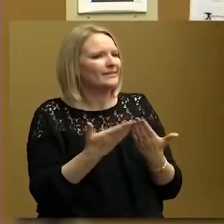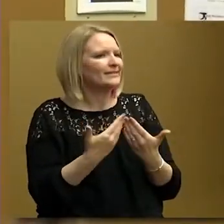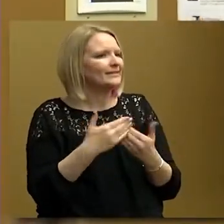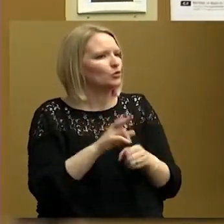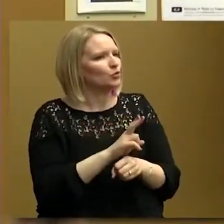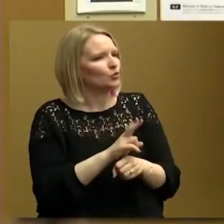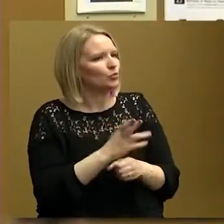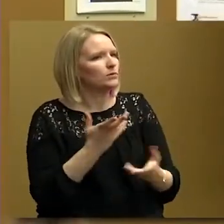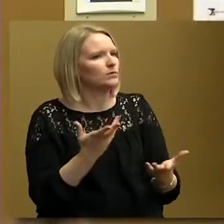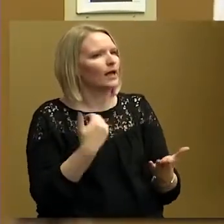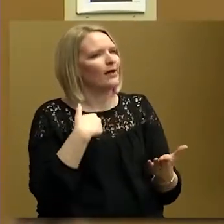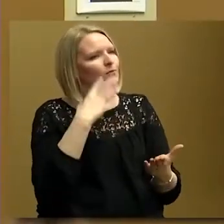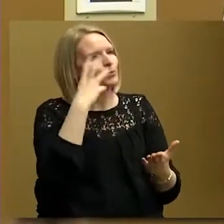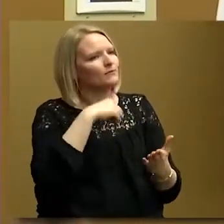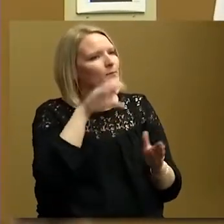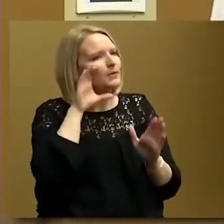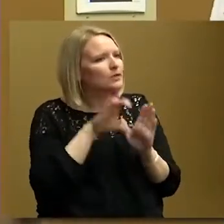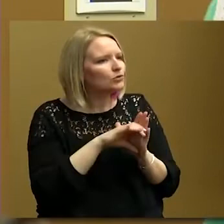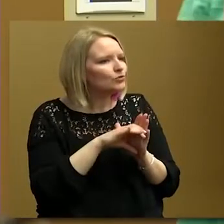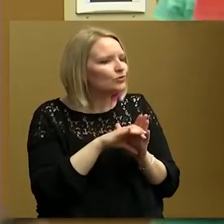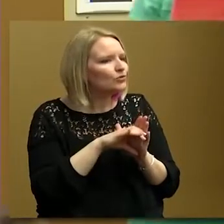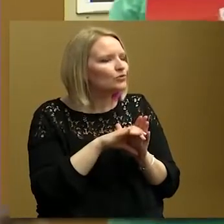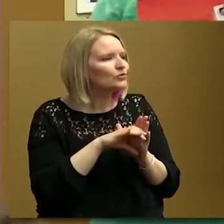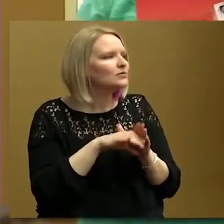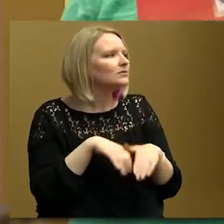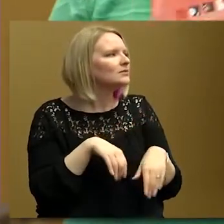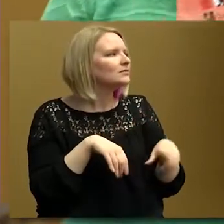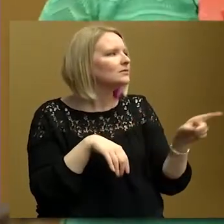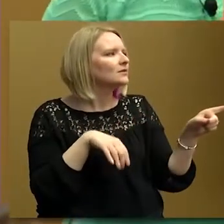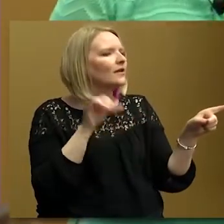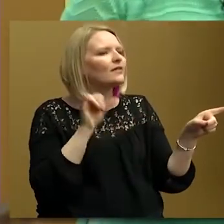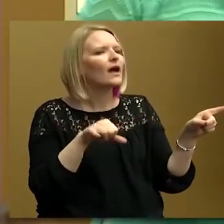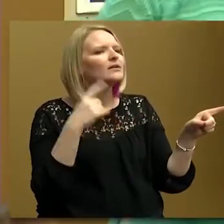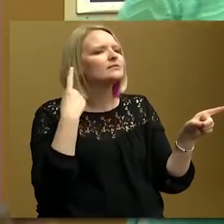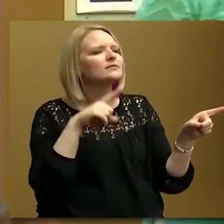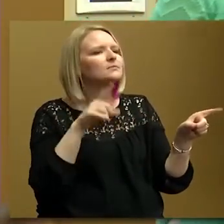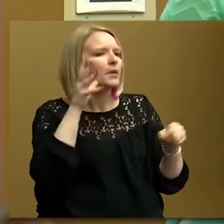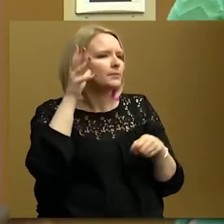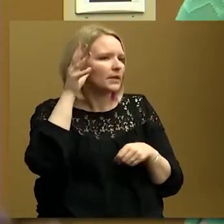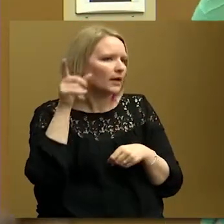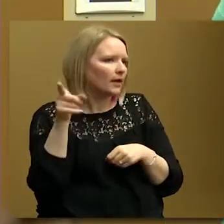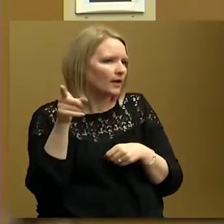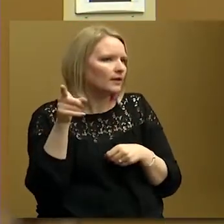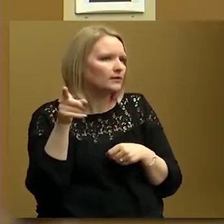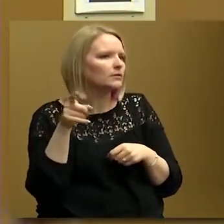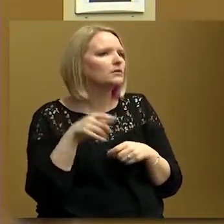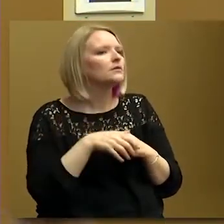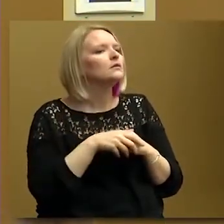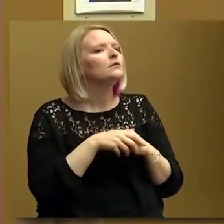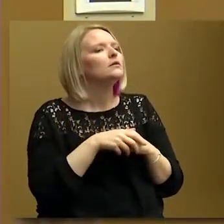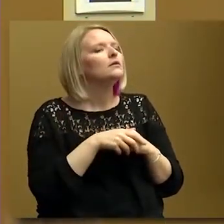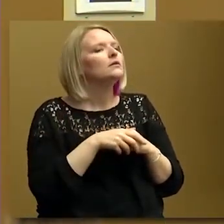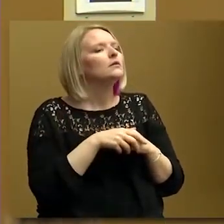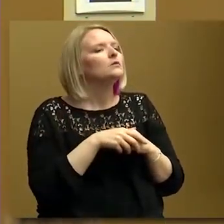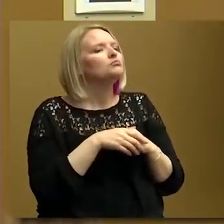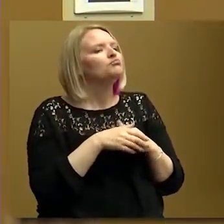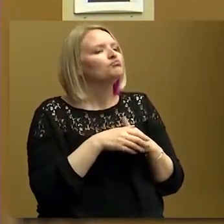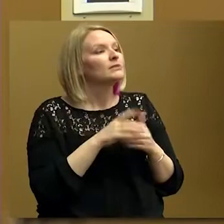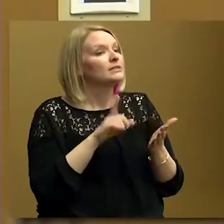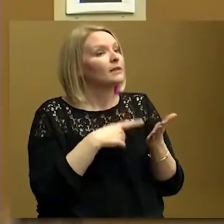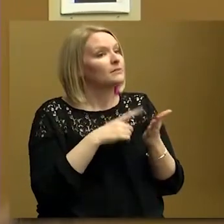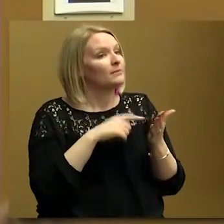user-friendly. It's got lovely little pictures. And this was designed for parents. And sometimes